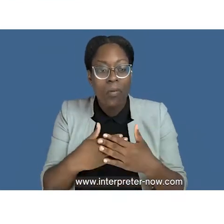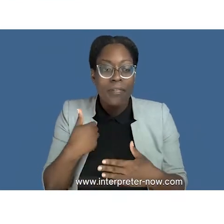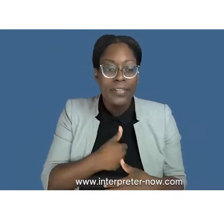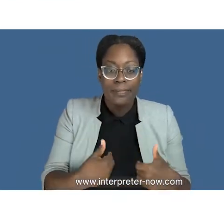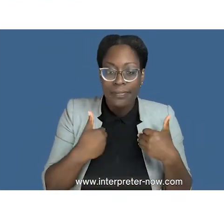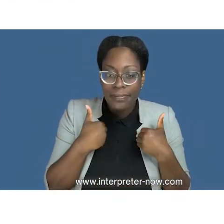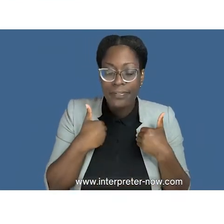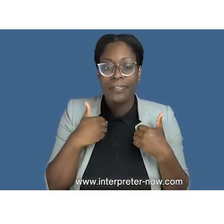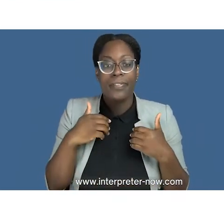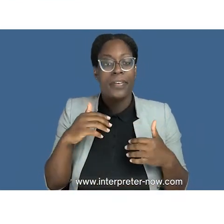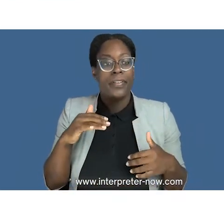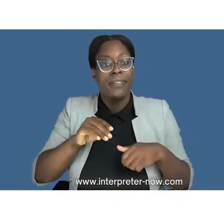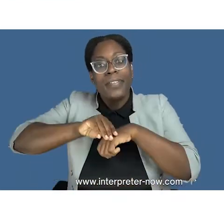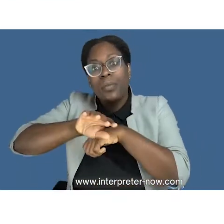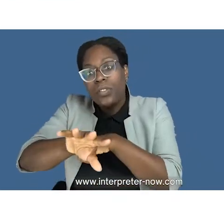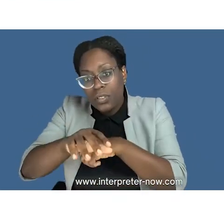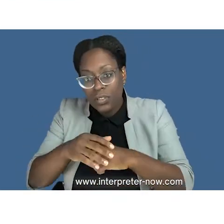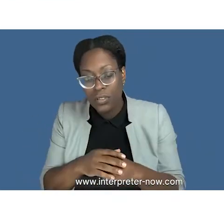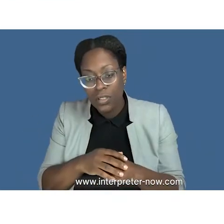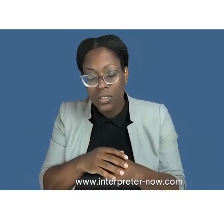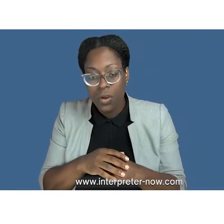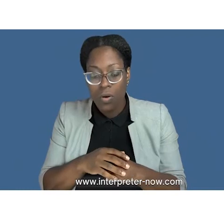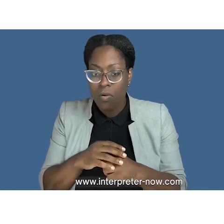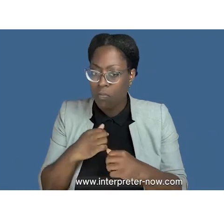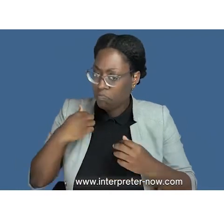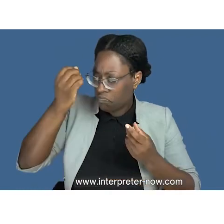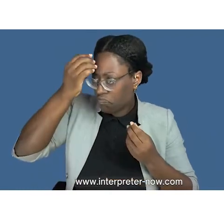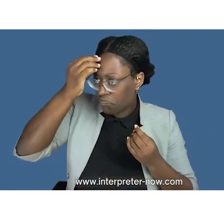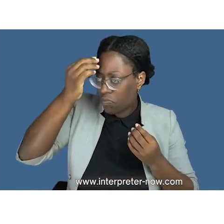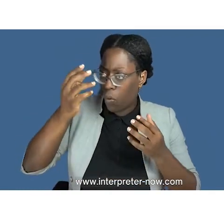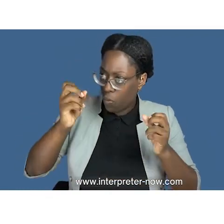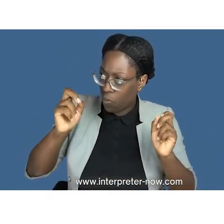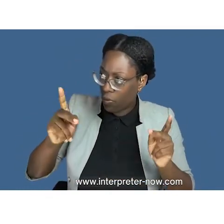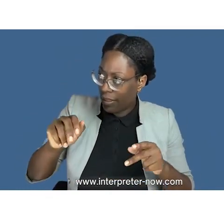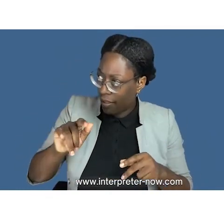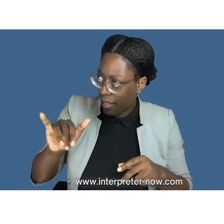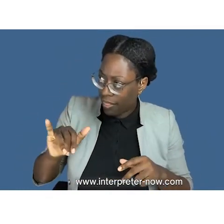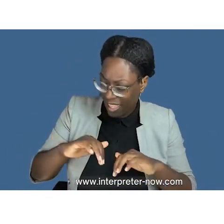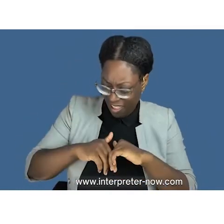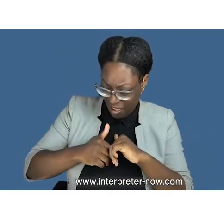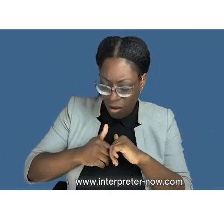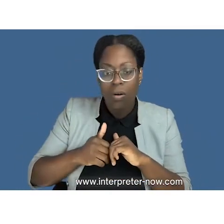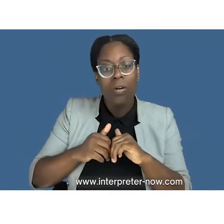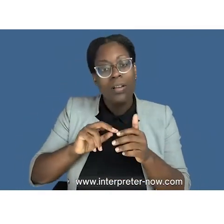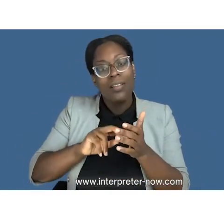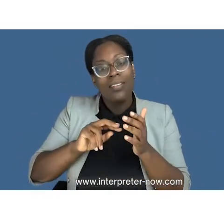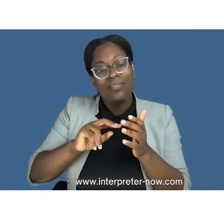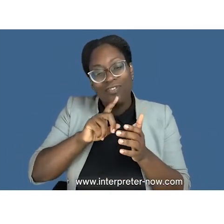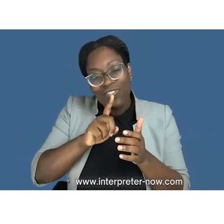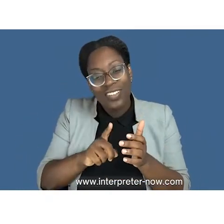it's, if I were to say, what is allyship in one sentence, it's empathy in